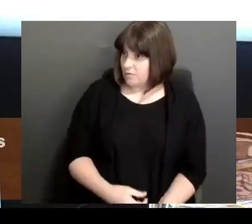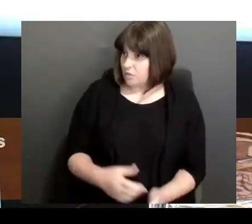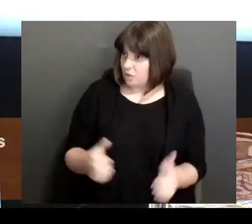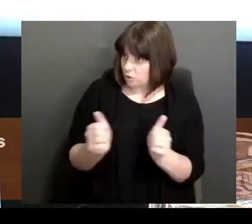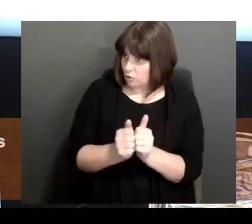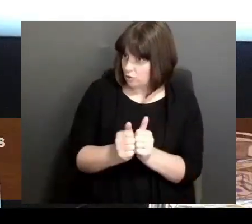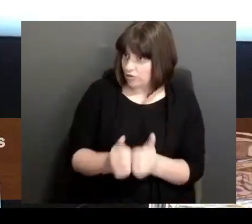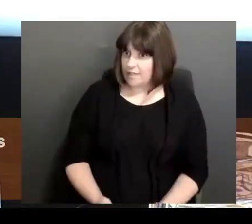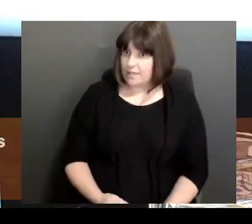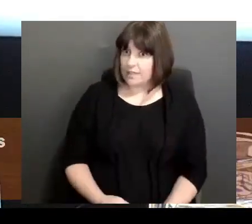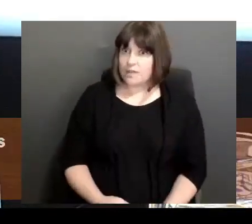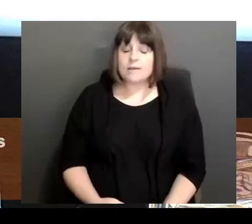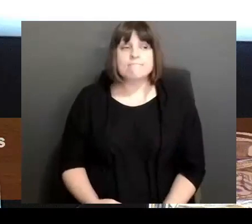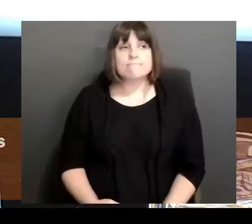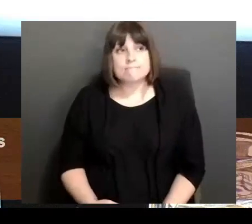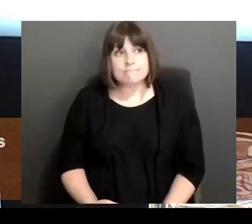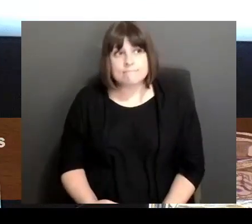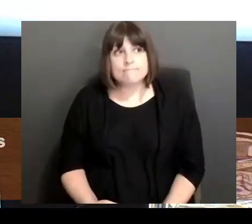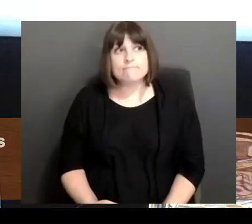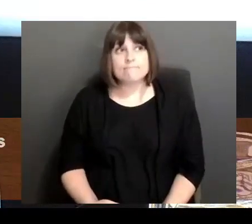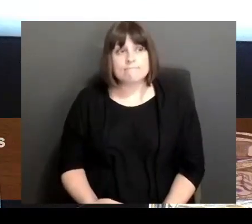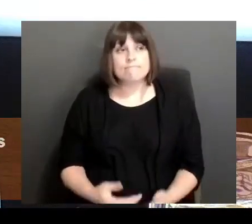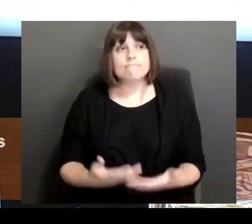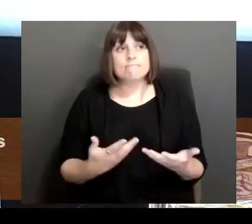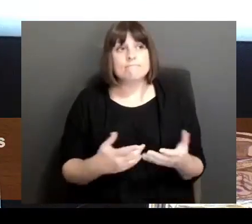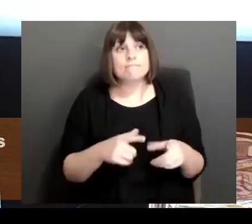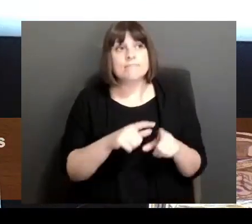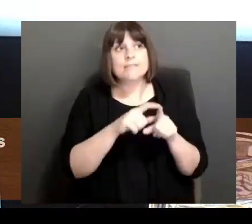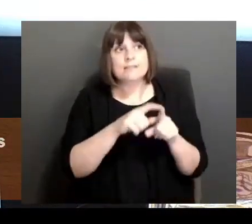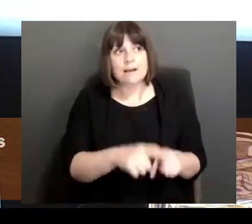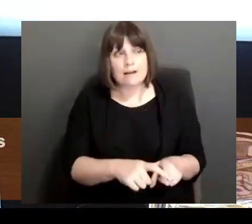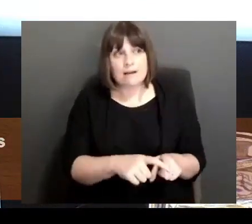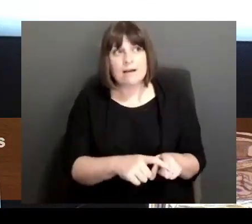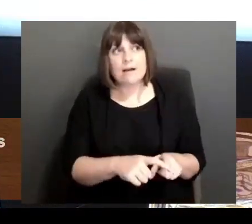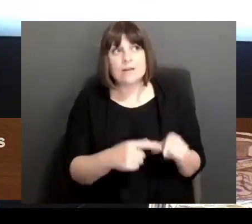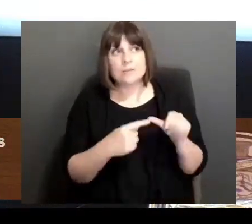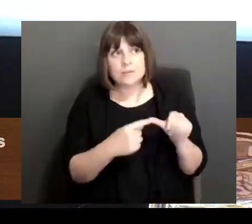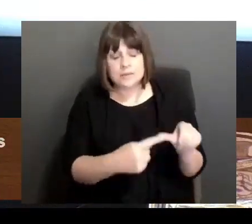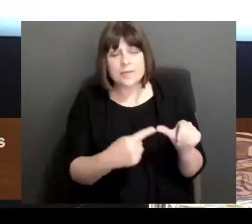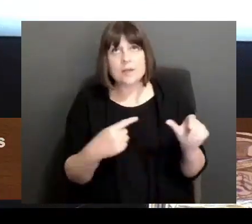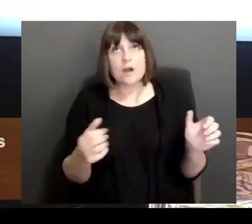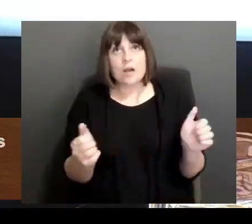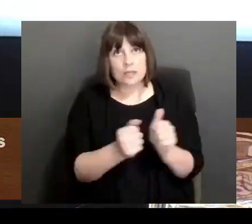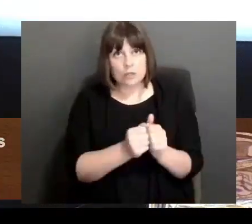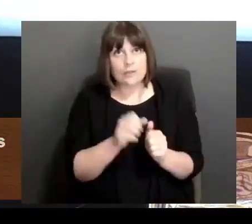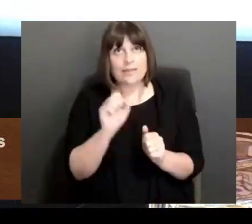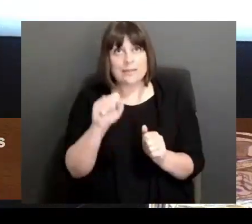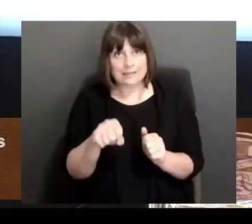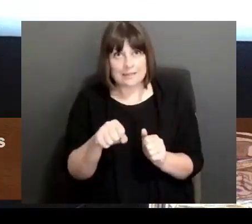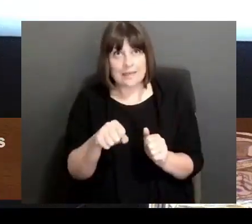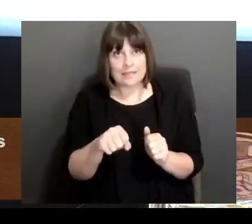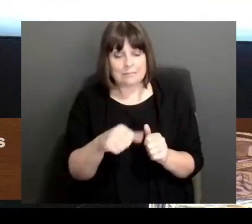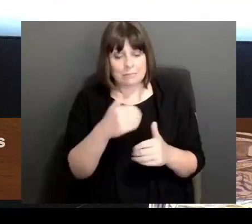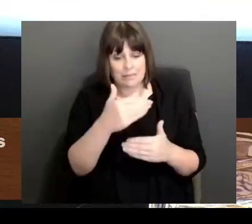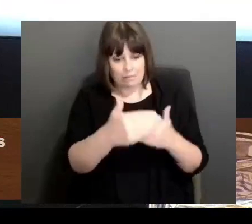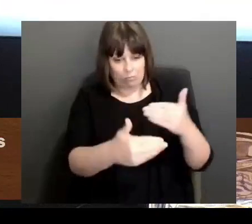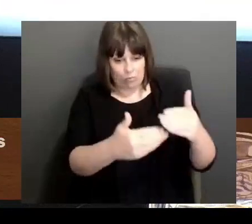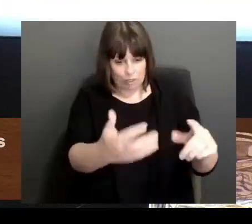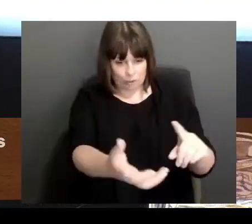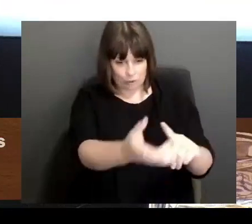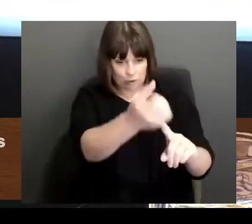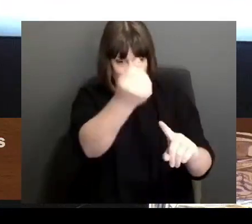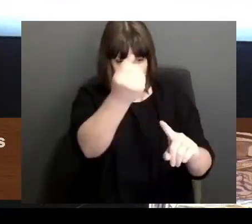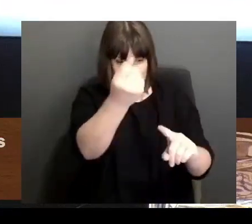That's a hard question to answer. Yes, I agree. How we achieve that is one